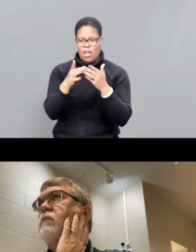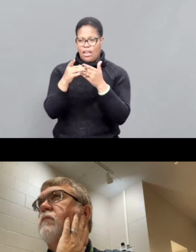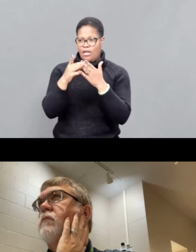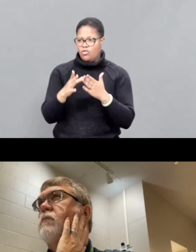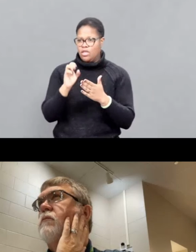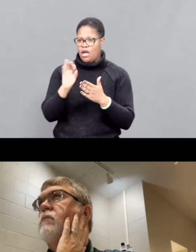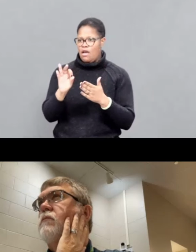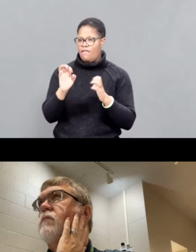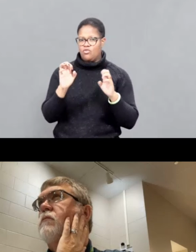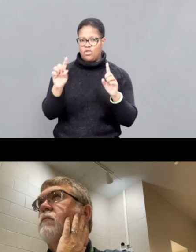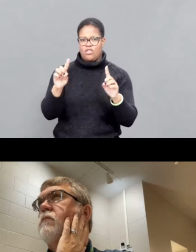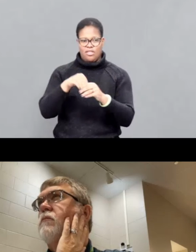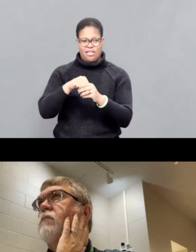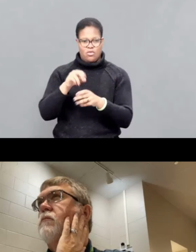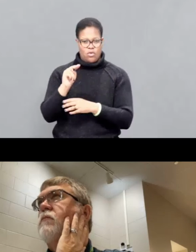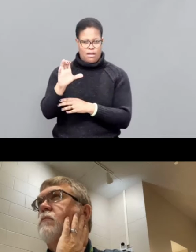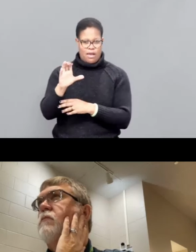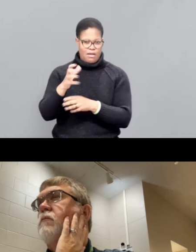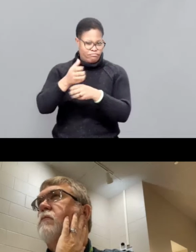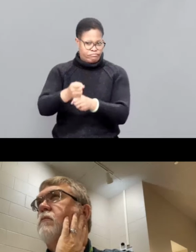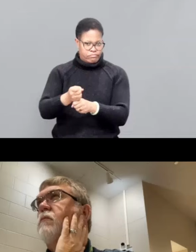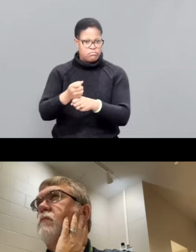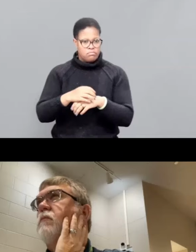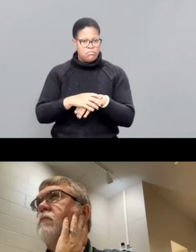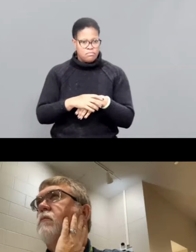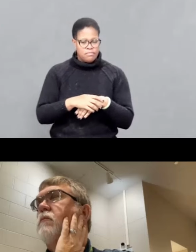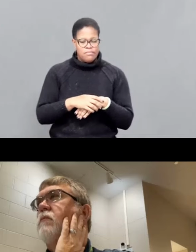okay, gotcha. And then